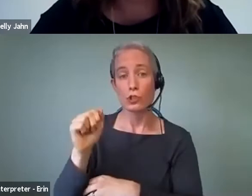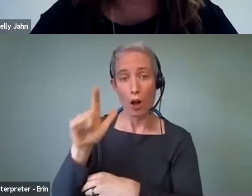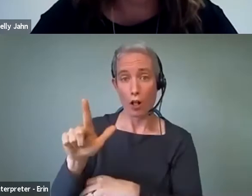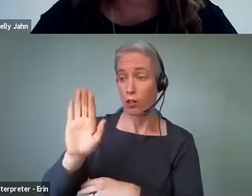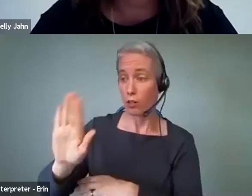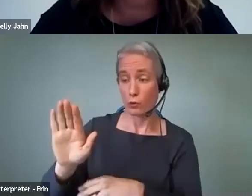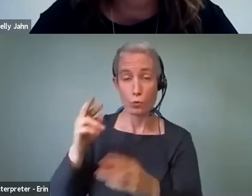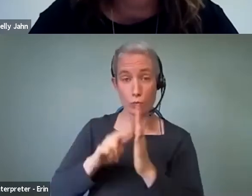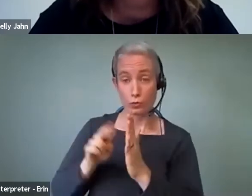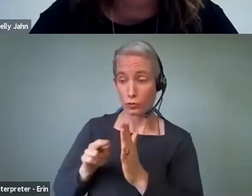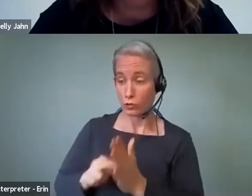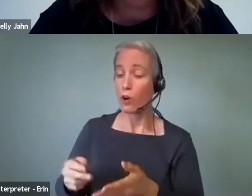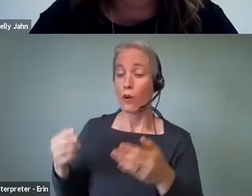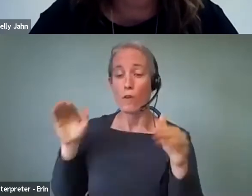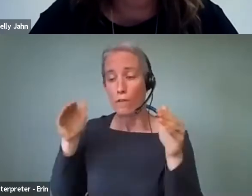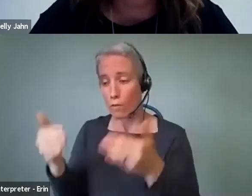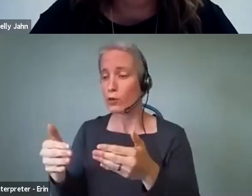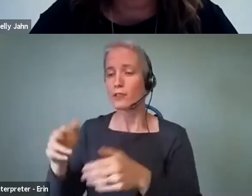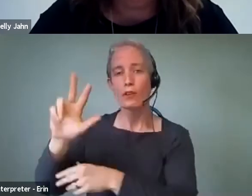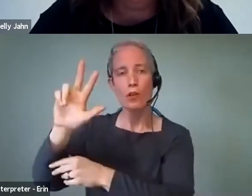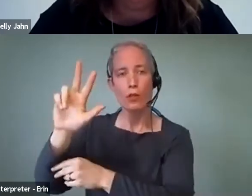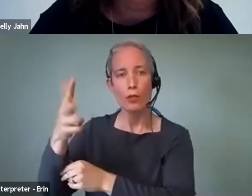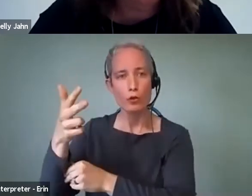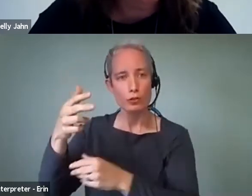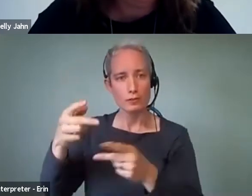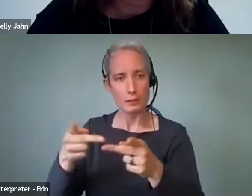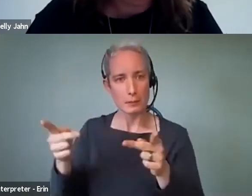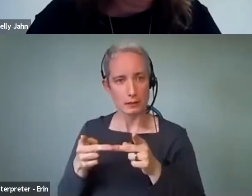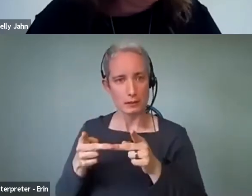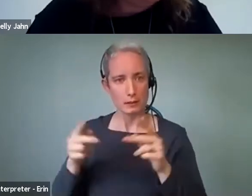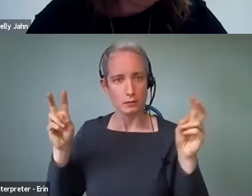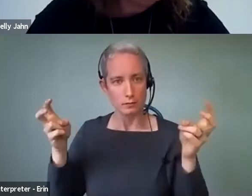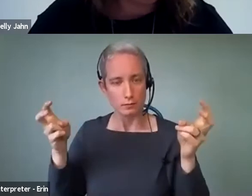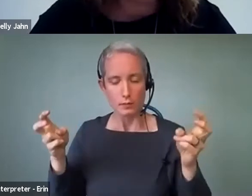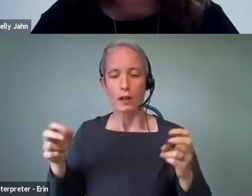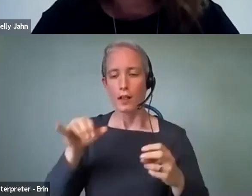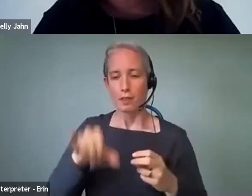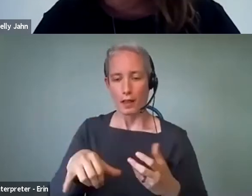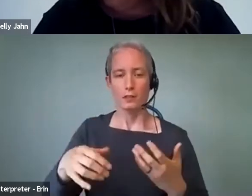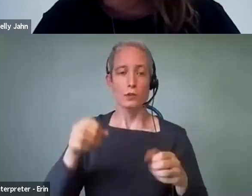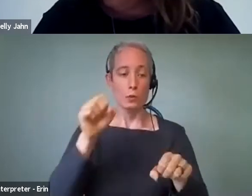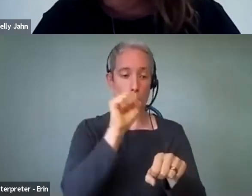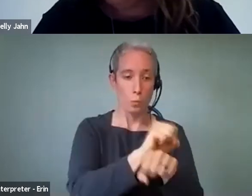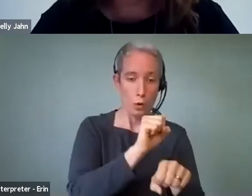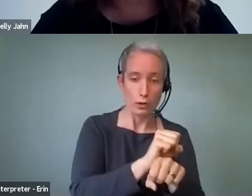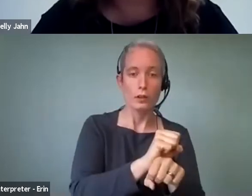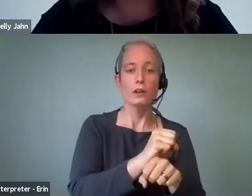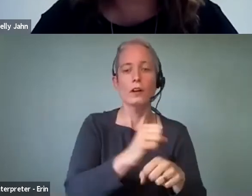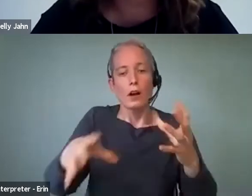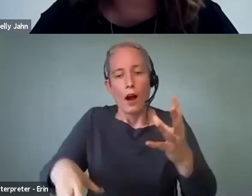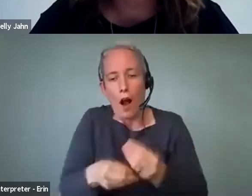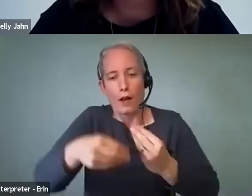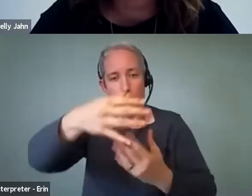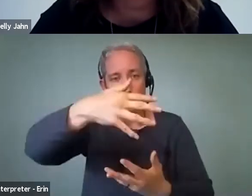focusing heavily on the third space. So that is the communal and the collaborative spaces. We're starting to hear the